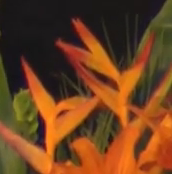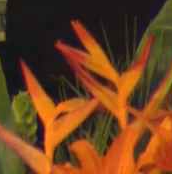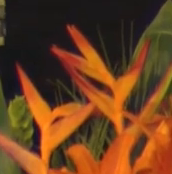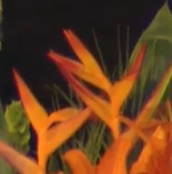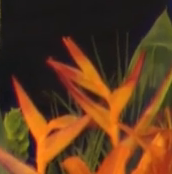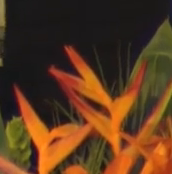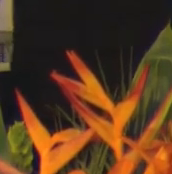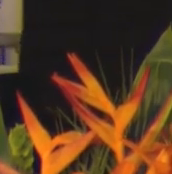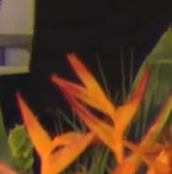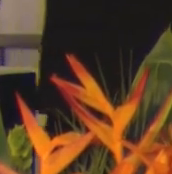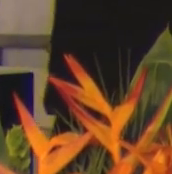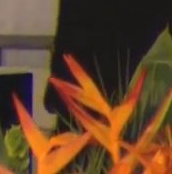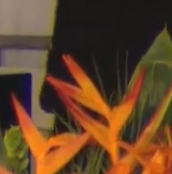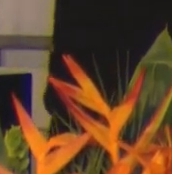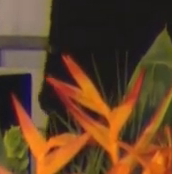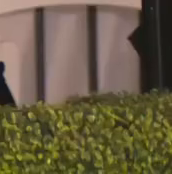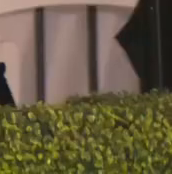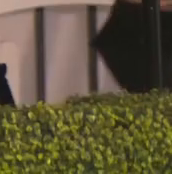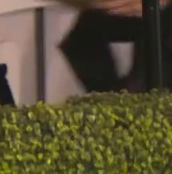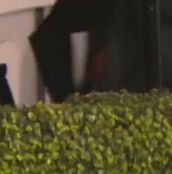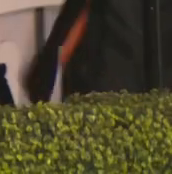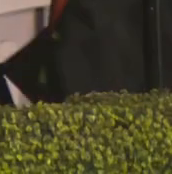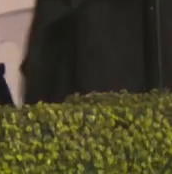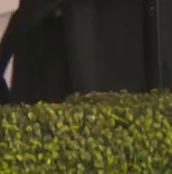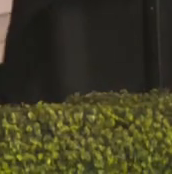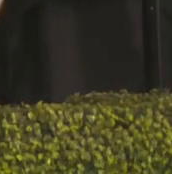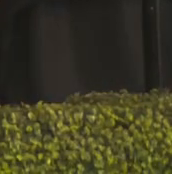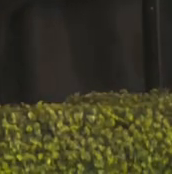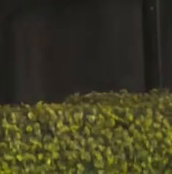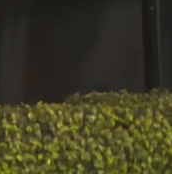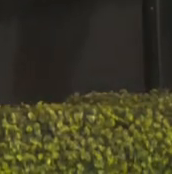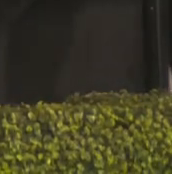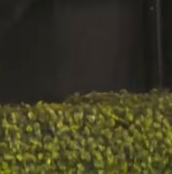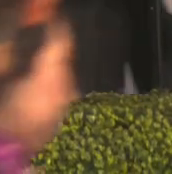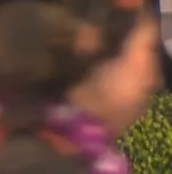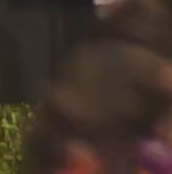Daniel Matthew Garcia. Armando Pascual Huizar.